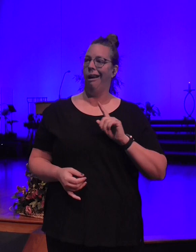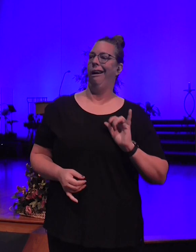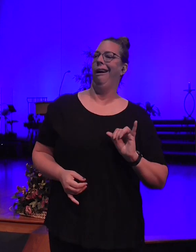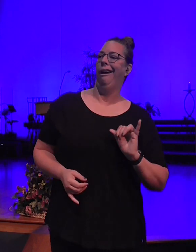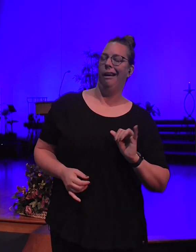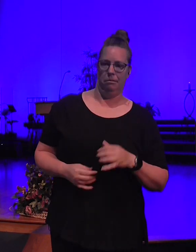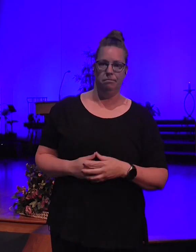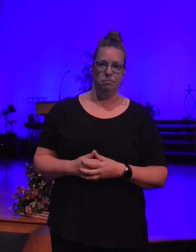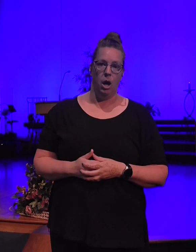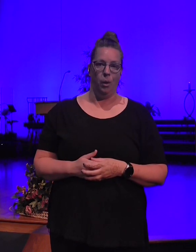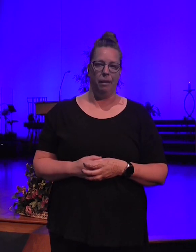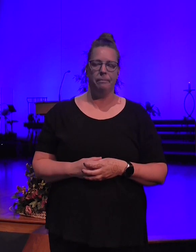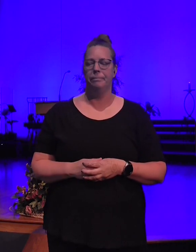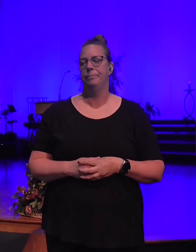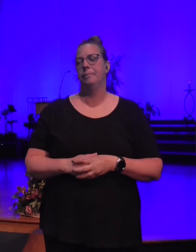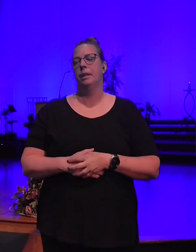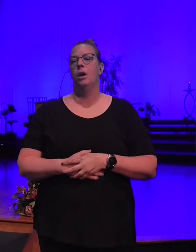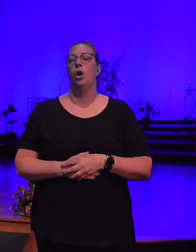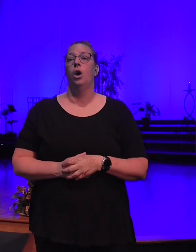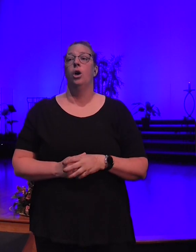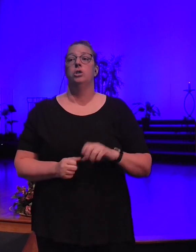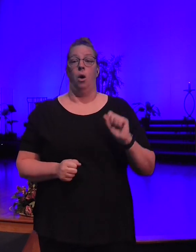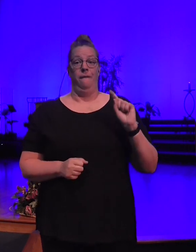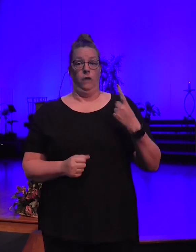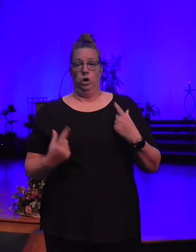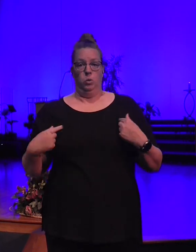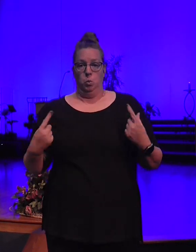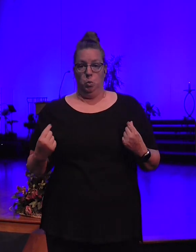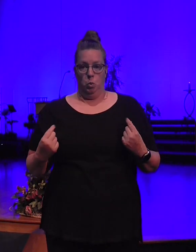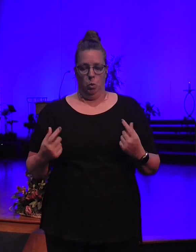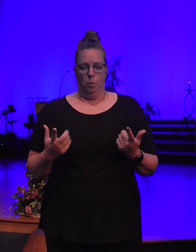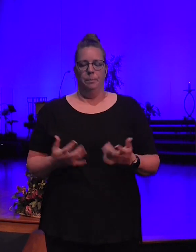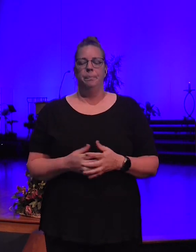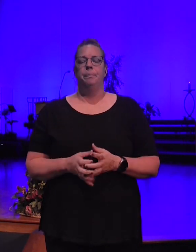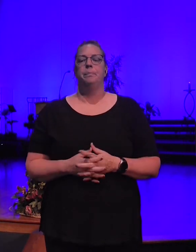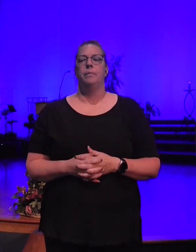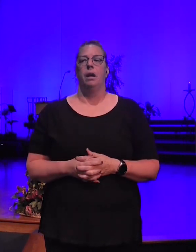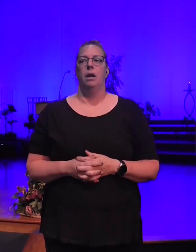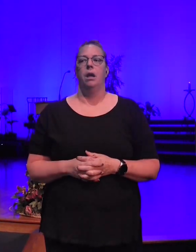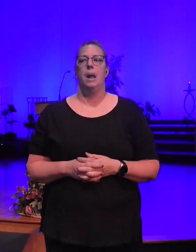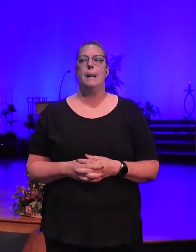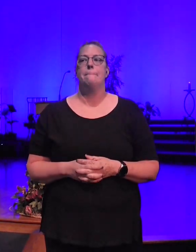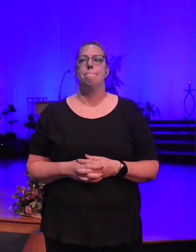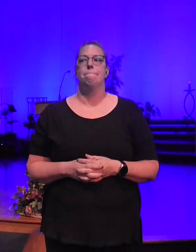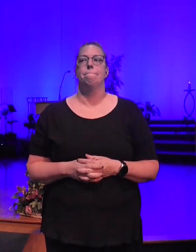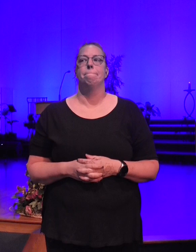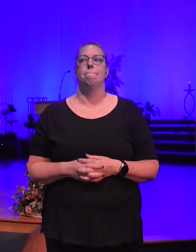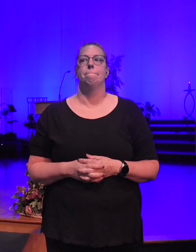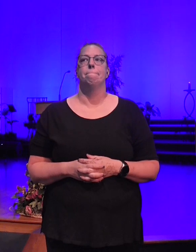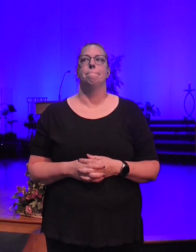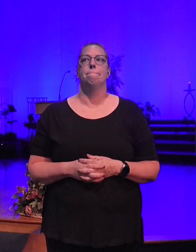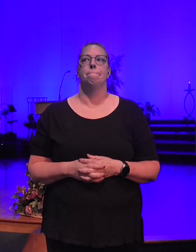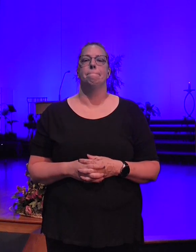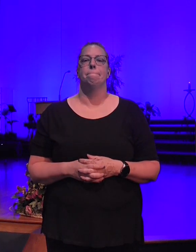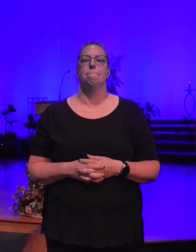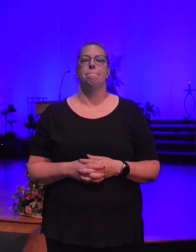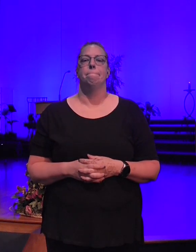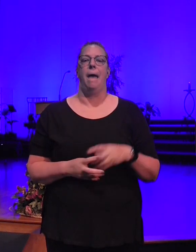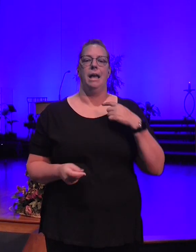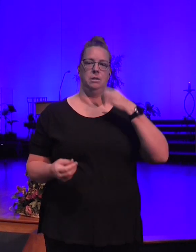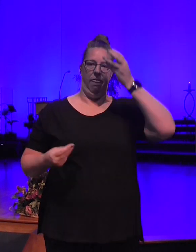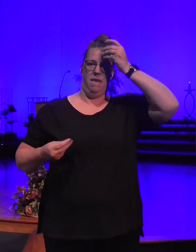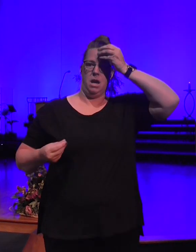interest. So the first thing that I did was I said, all right, I need to think about my